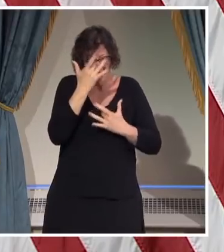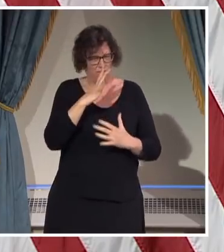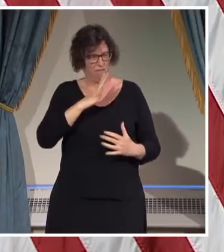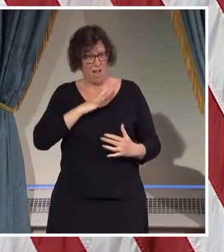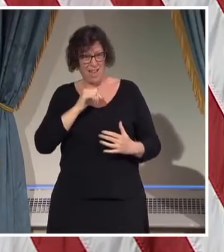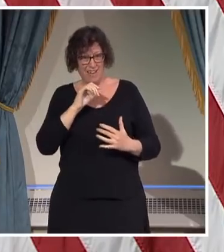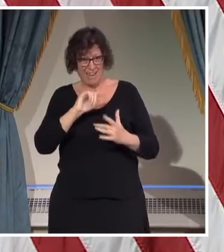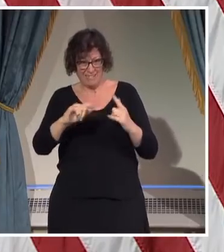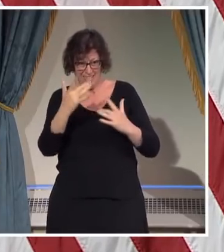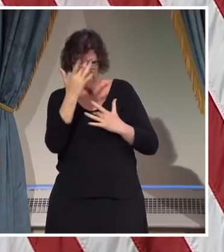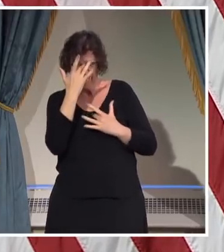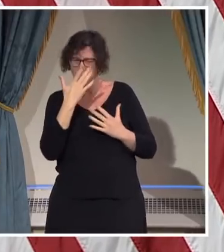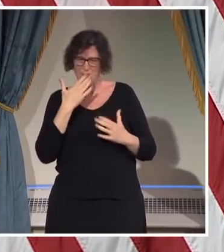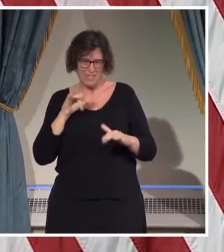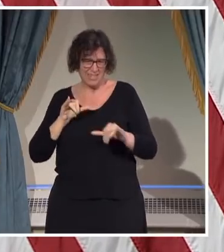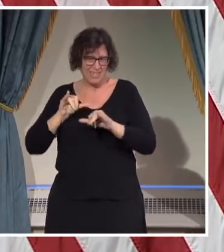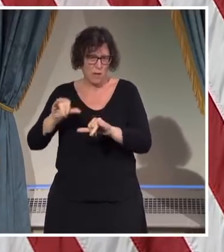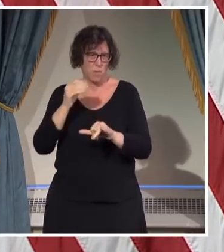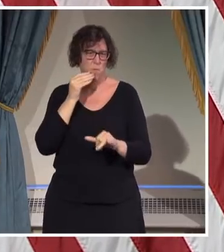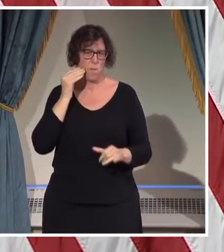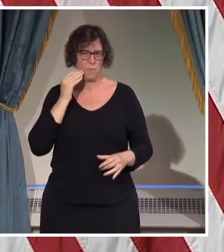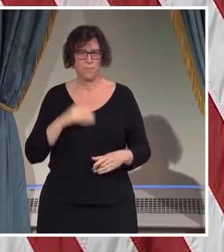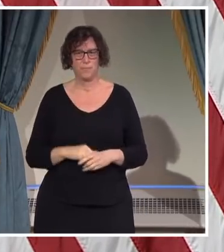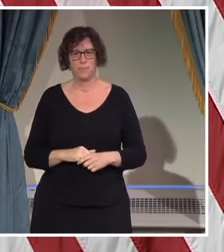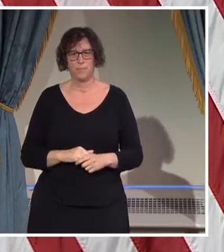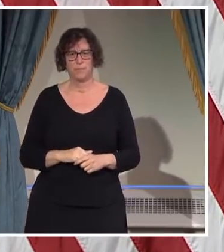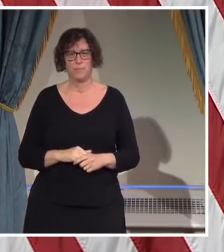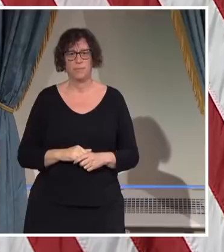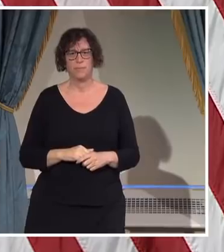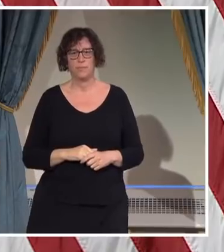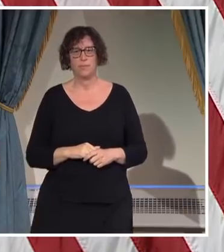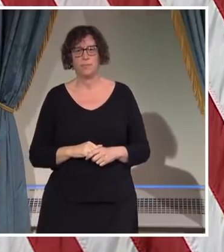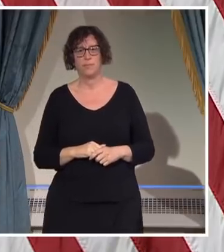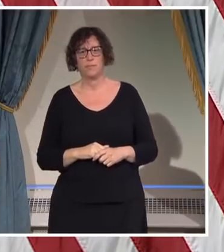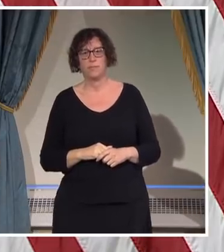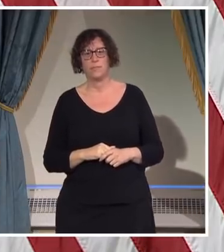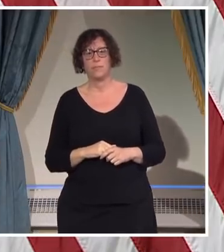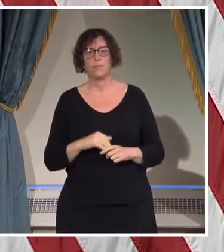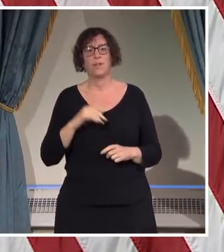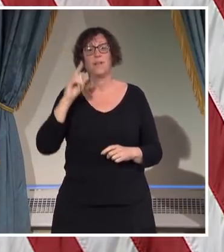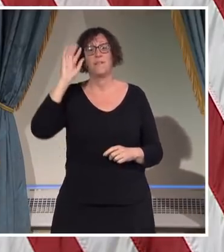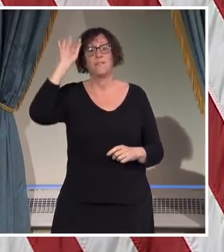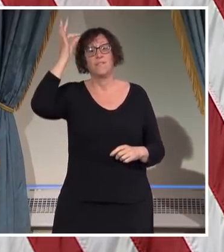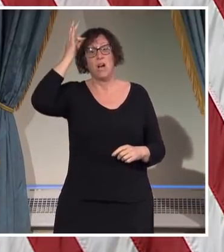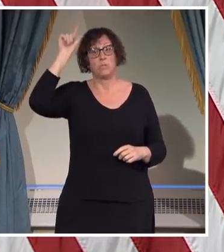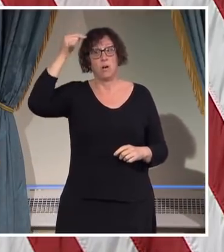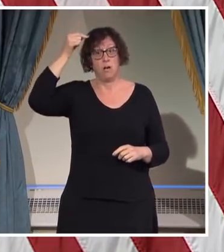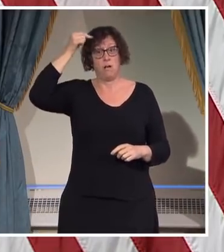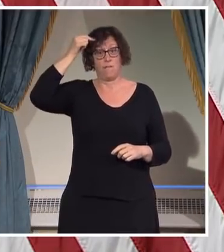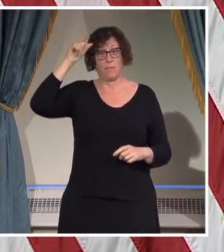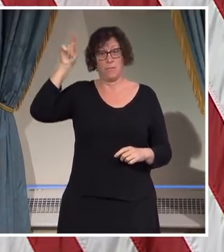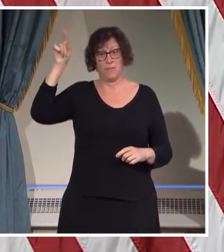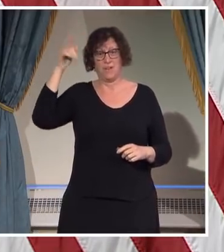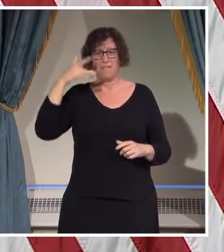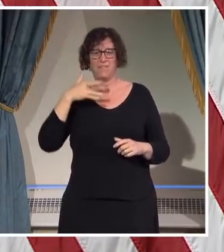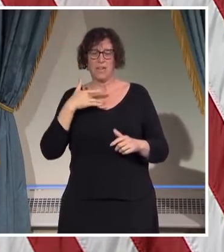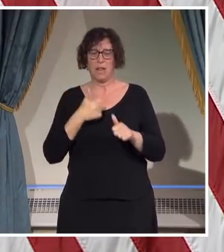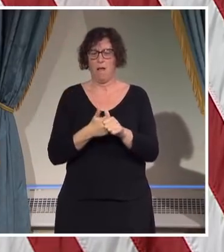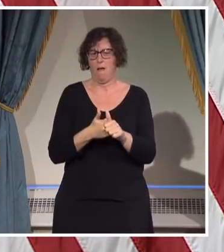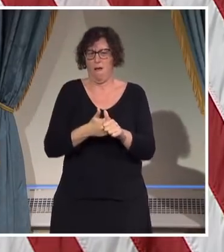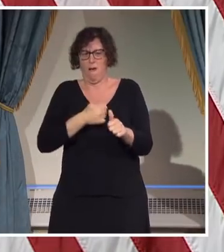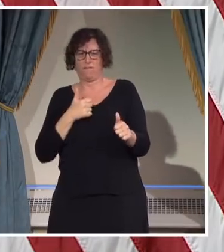on the one hand, people seem to, in one moment, talk about the seriousness of the threat, and another moment sort of say, oh, it'll be over soon. It's not going to be over